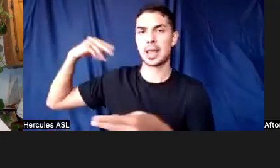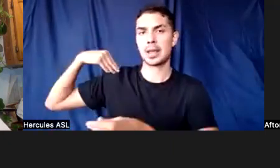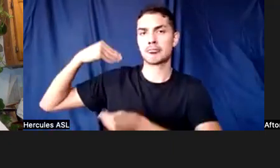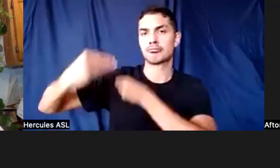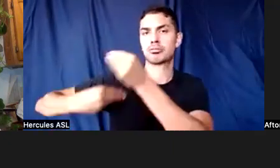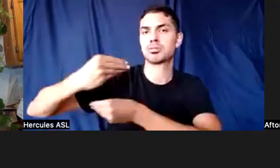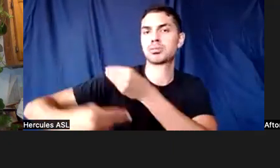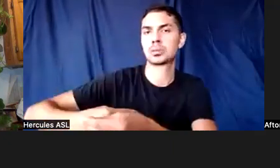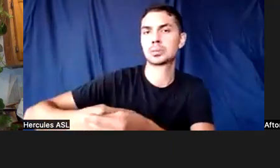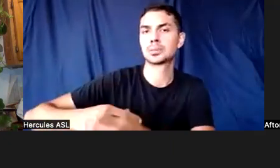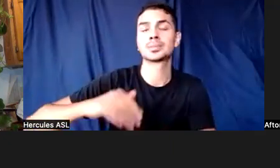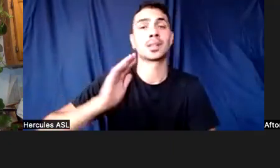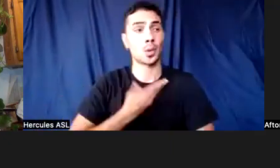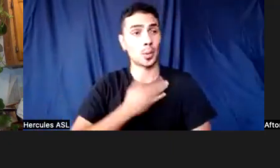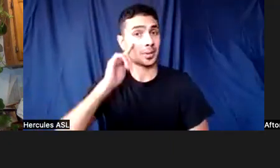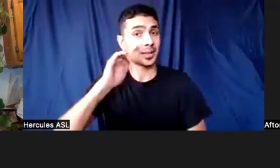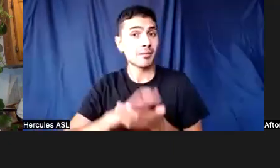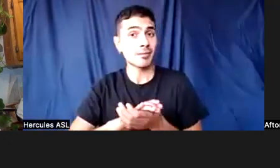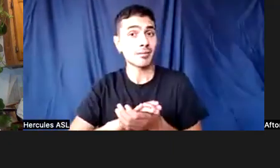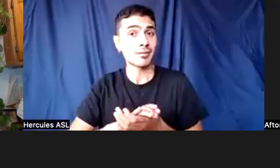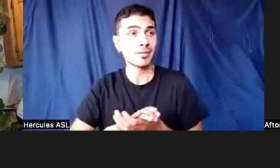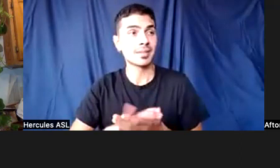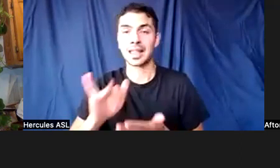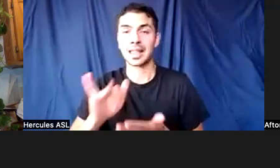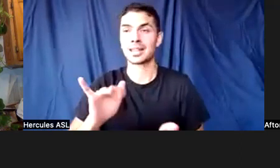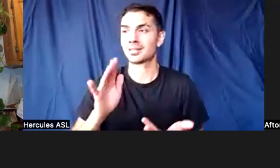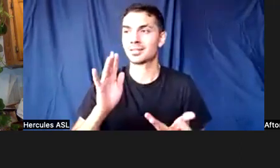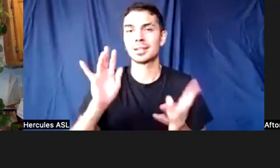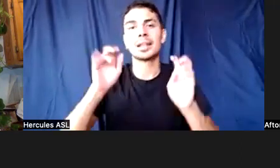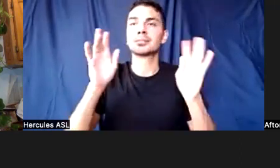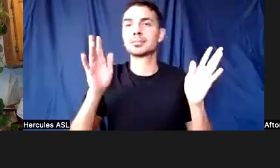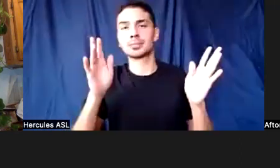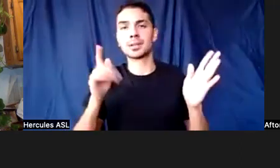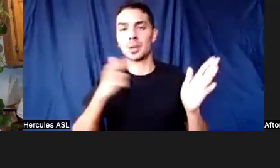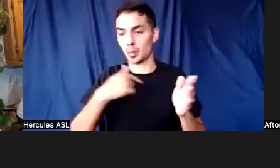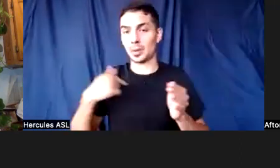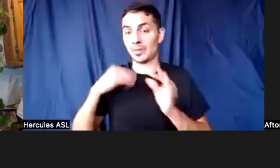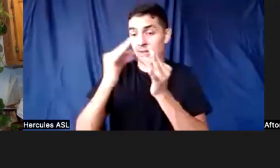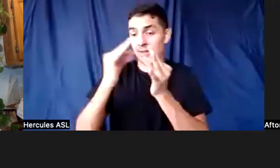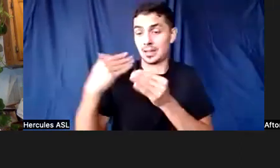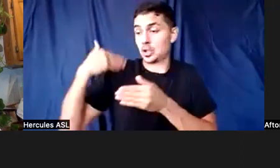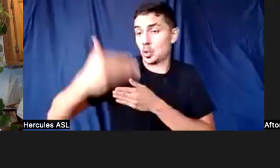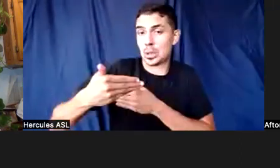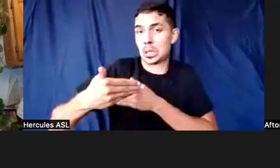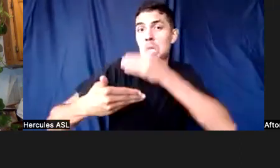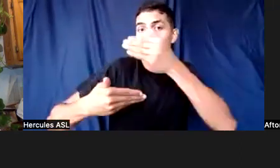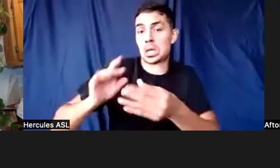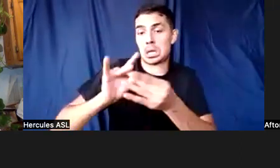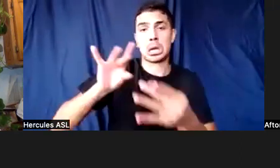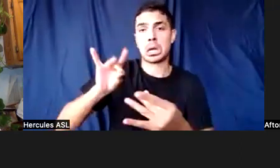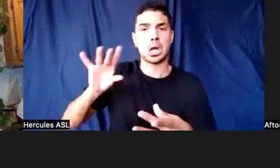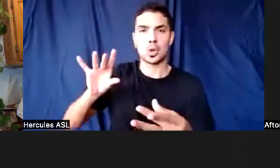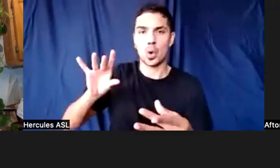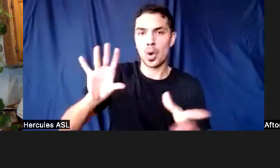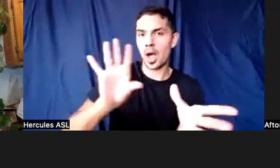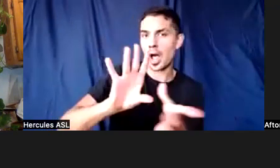are just beyond the veil for us. And so the people who have experienced these kinds of termination policies